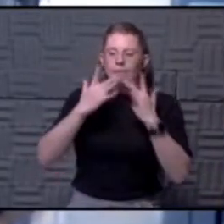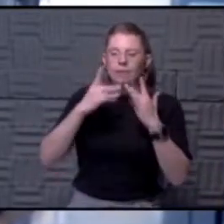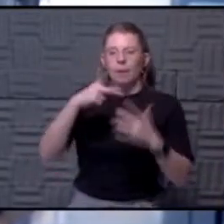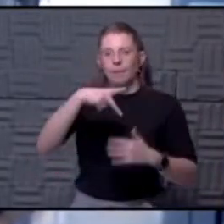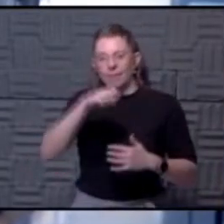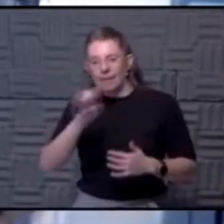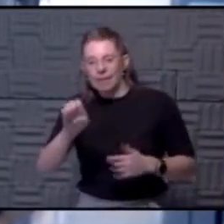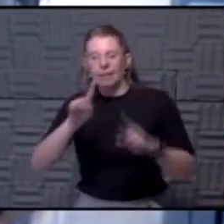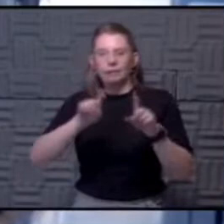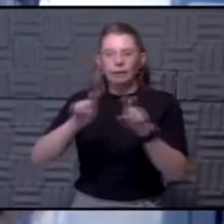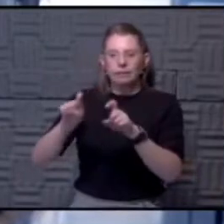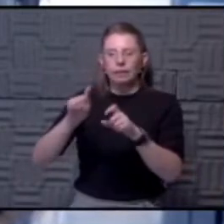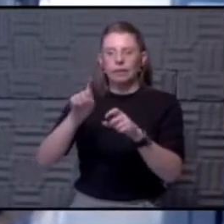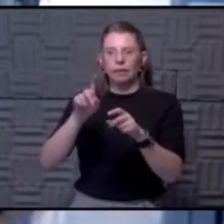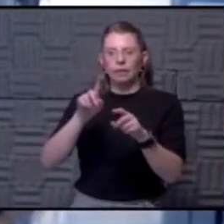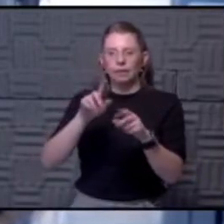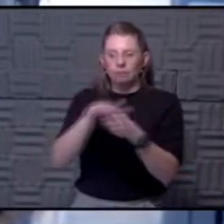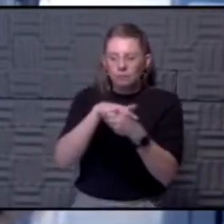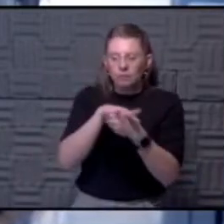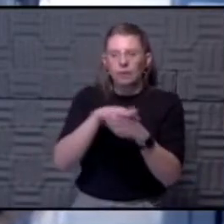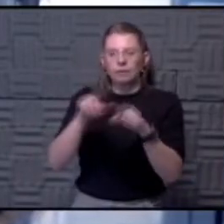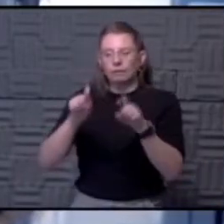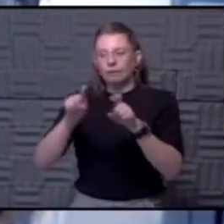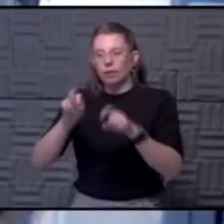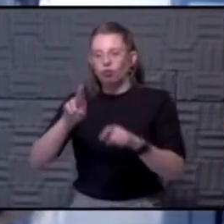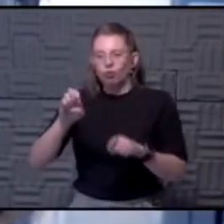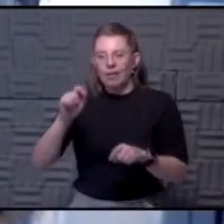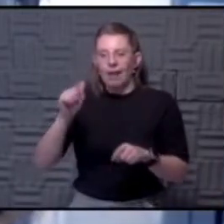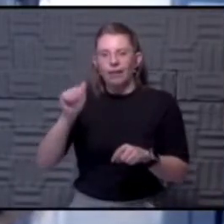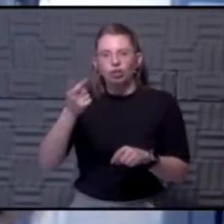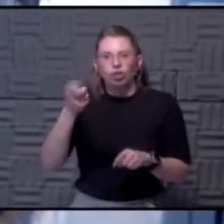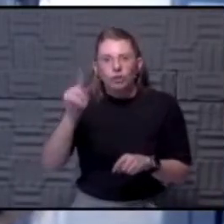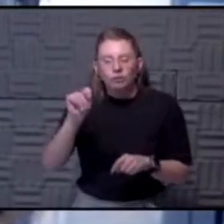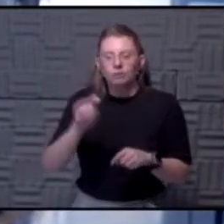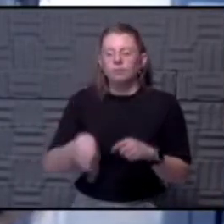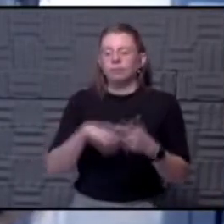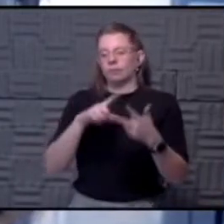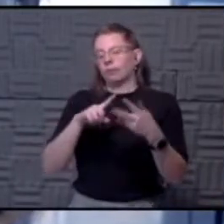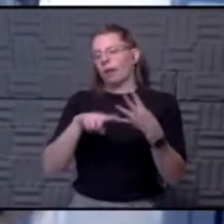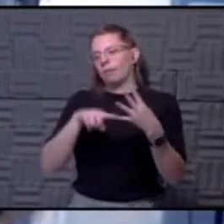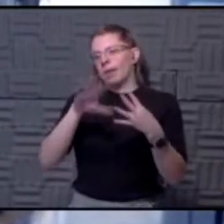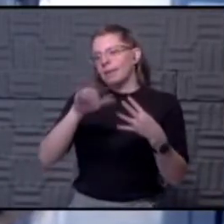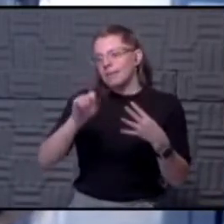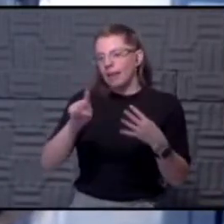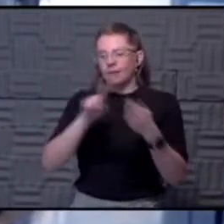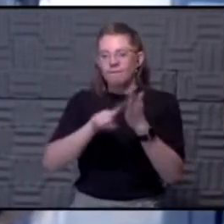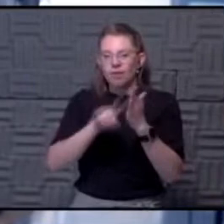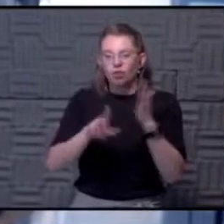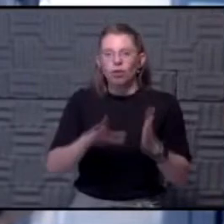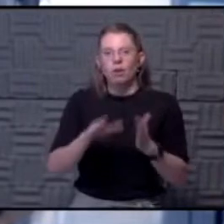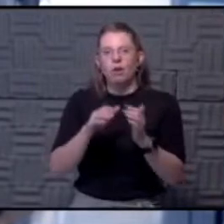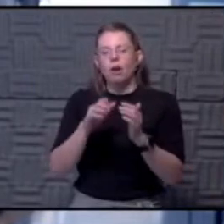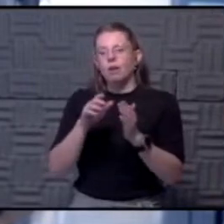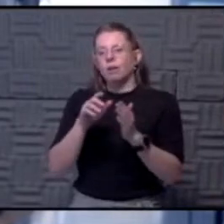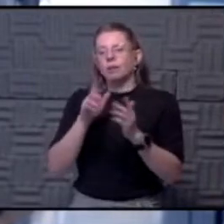testing platforms, testing reagents, case investigators, contact